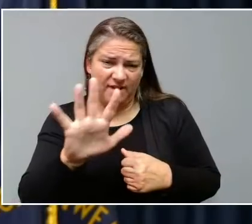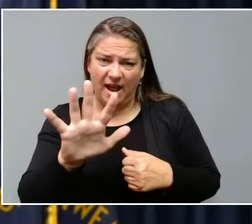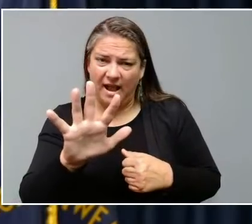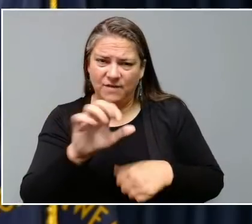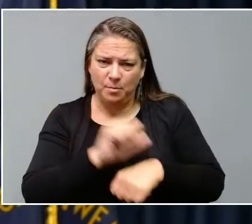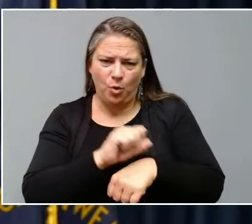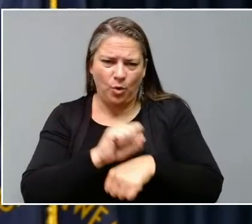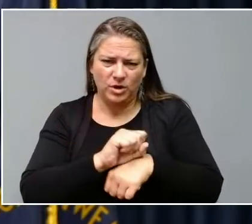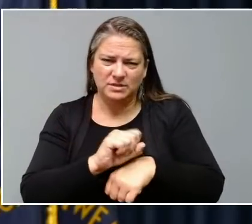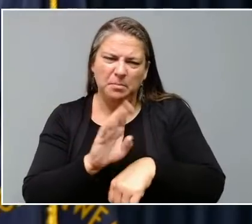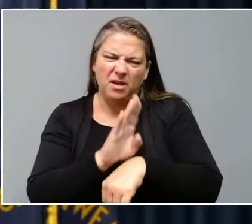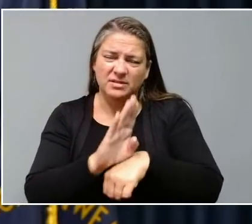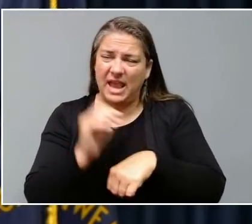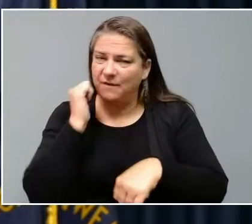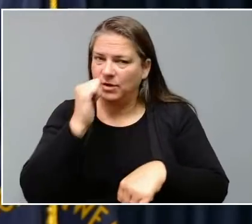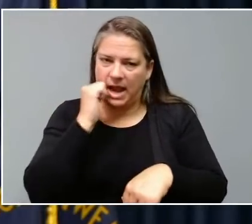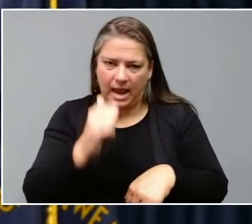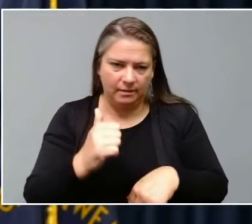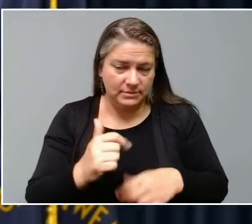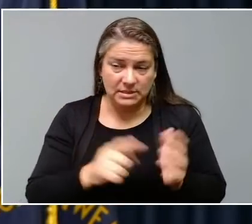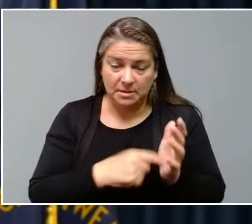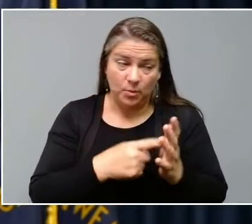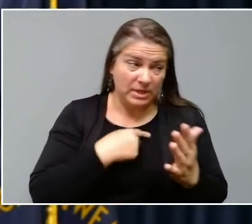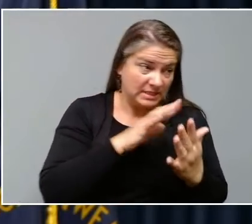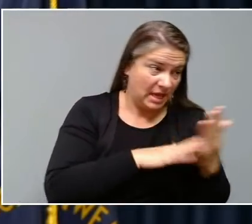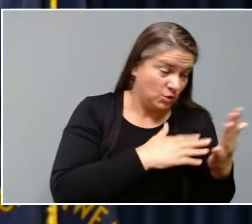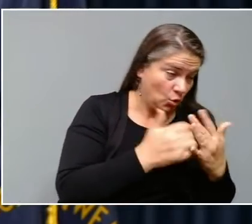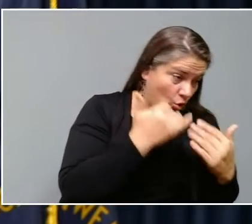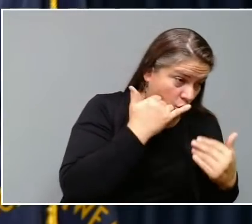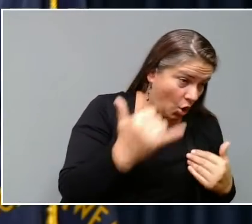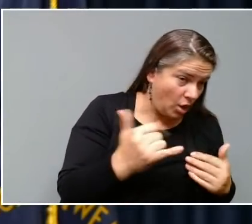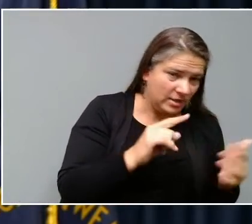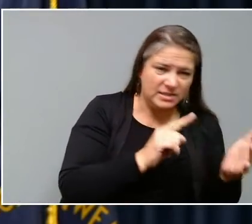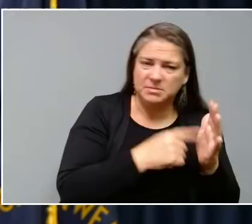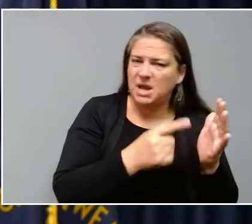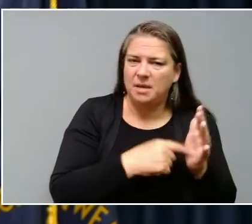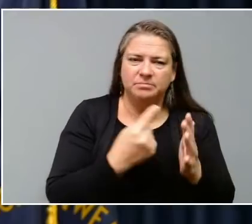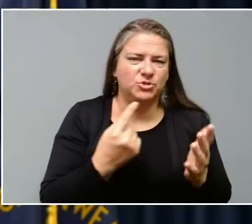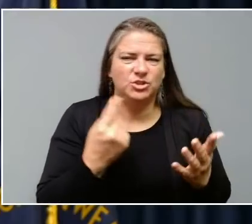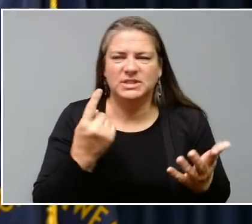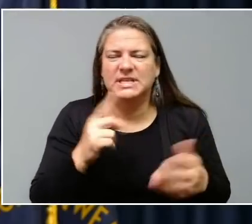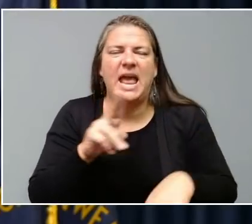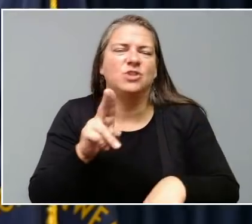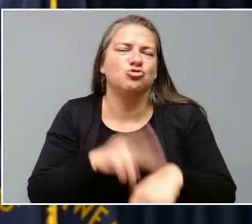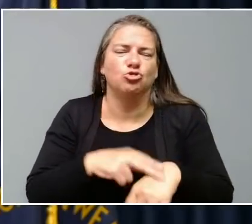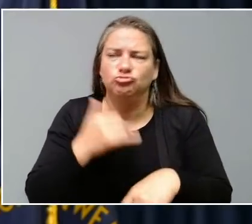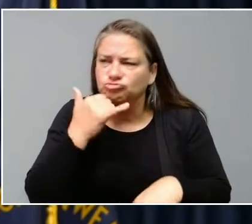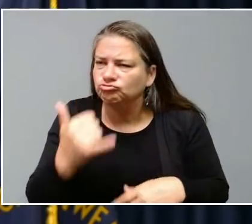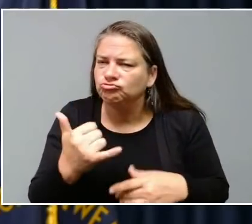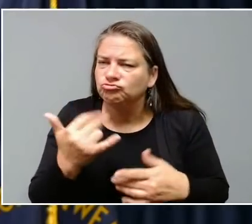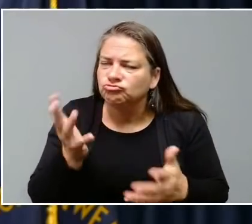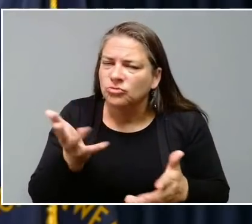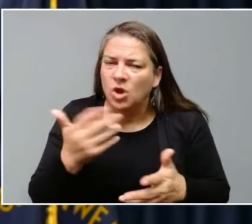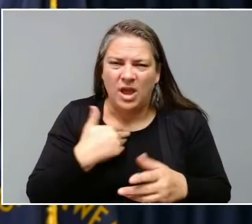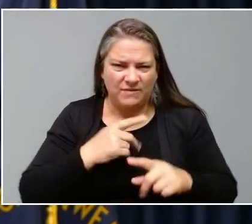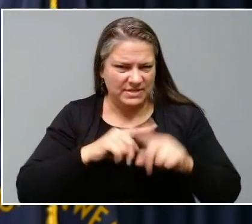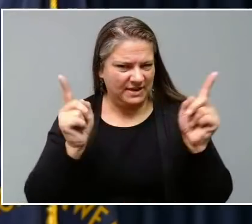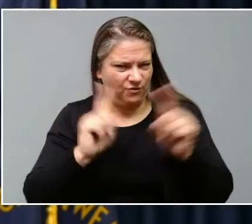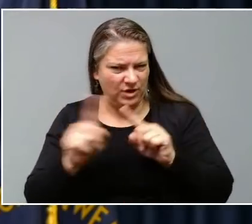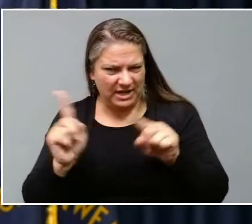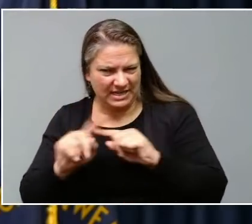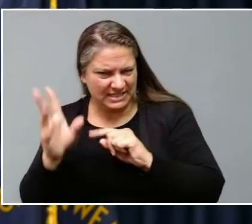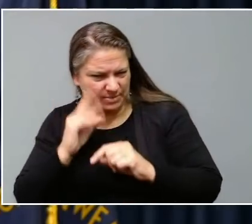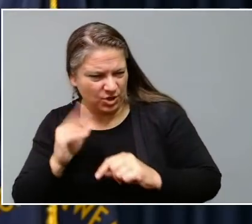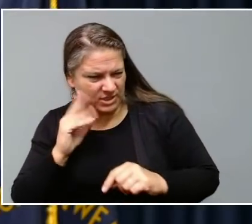Sometimes we intentionally schedule calls to talk to them. Other times it's more natural, and we're seeing different experiences. The